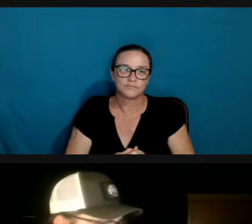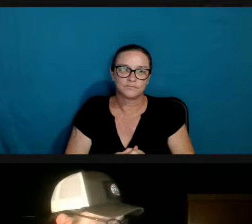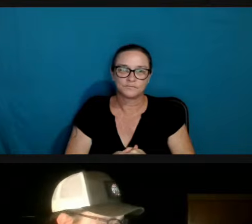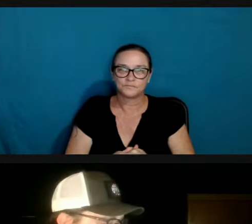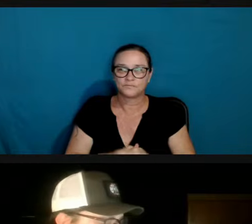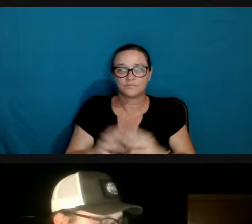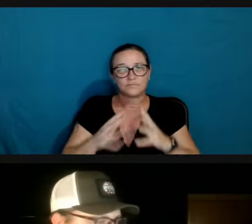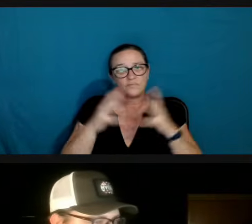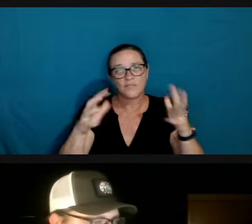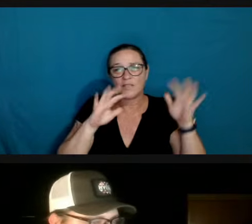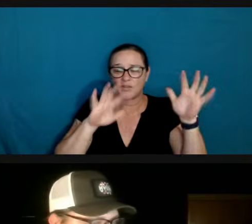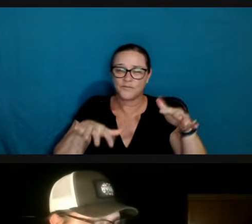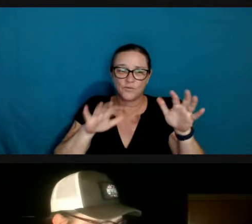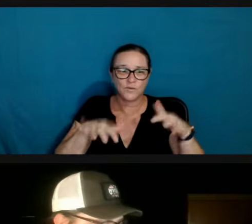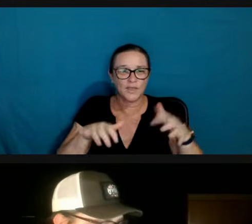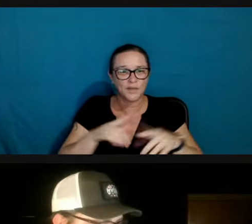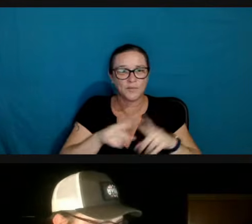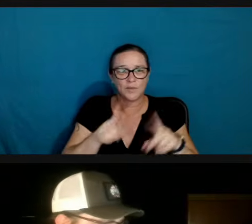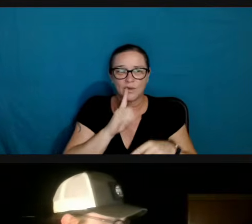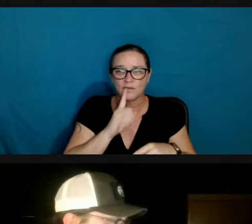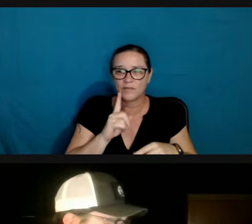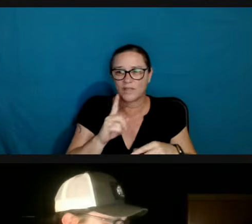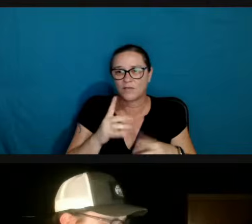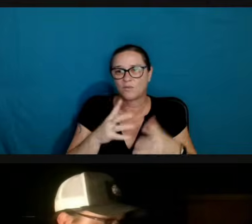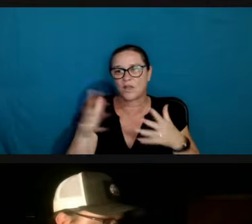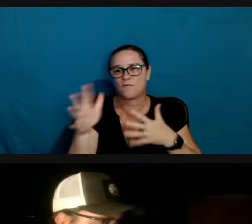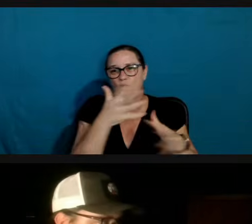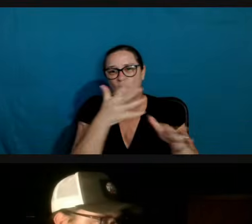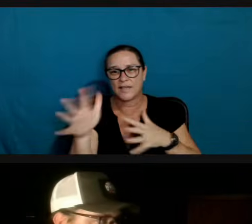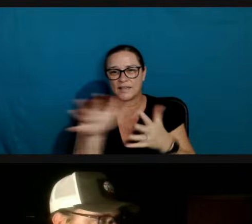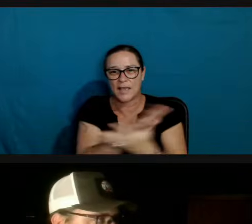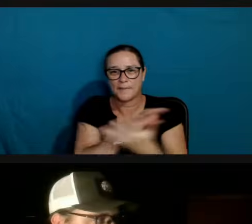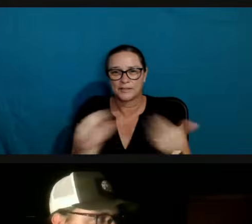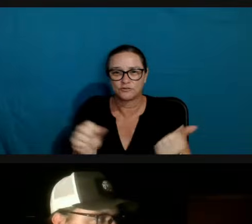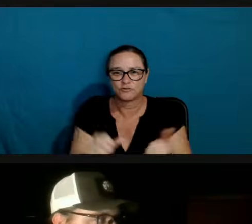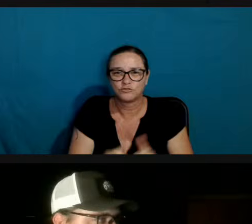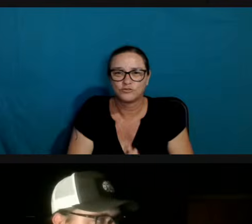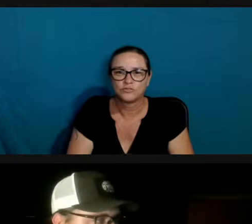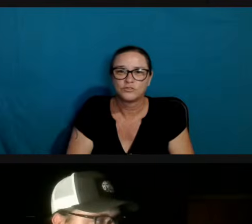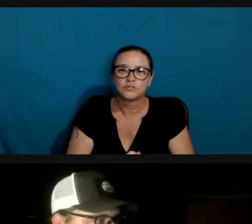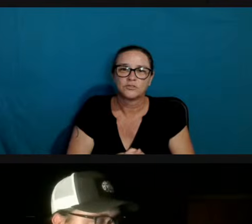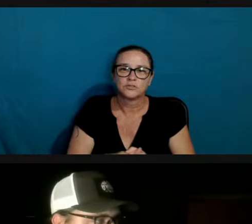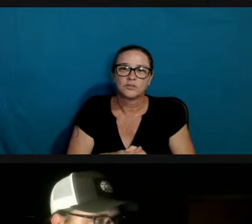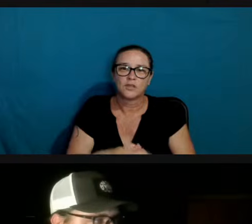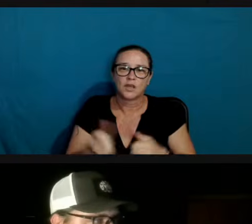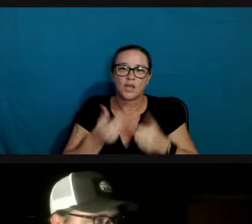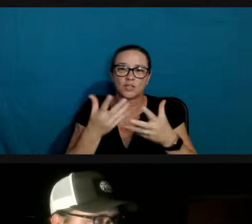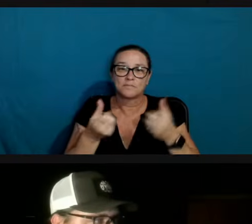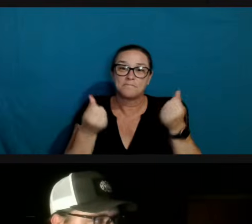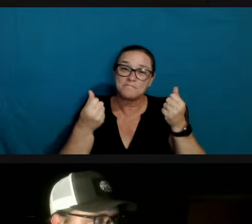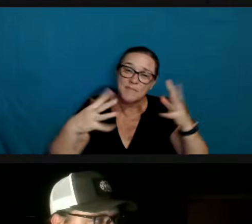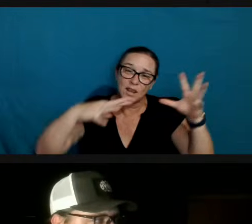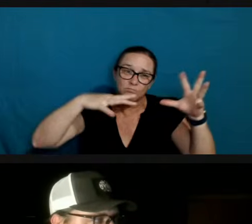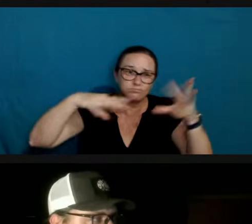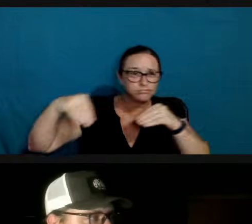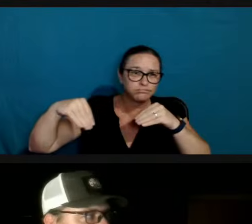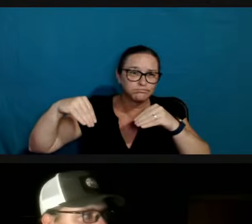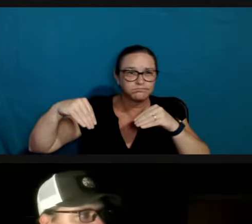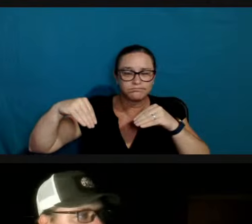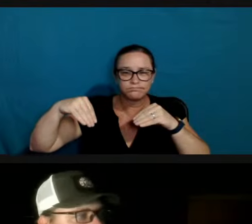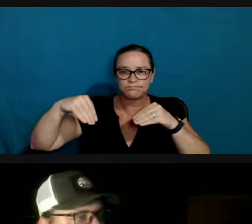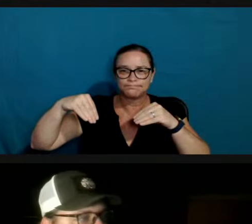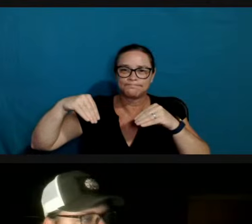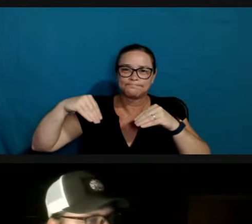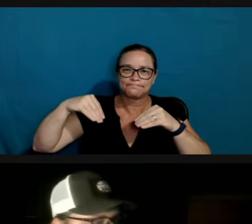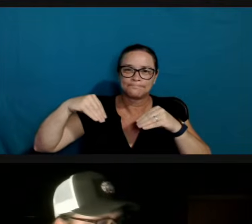Lots of rain came down, but really it was a lot of the wind damage that caused a lot of the power outages that we saw. So